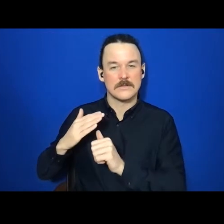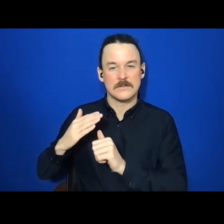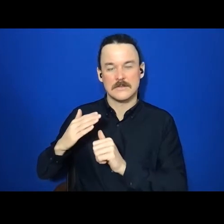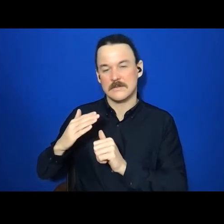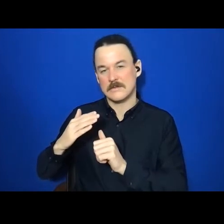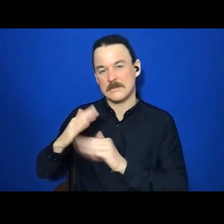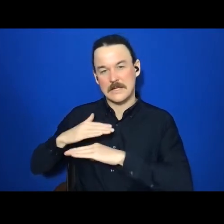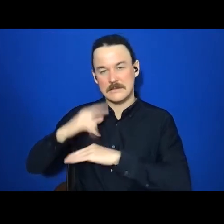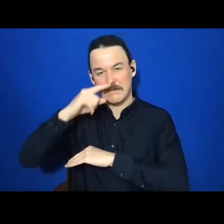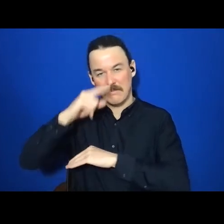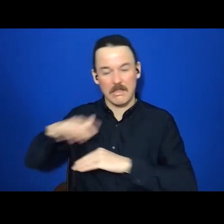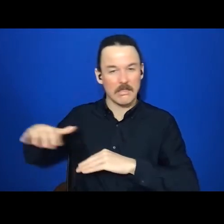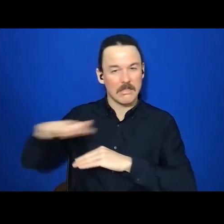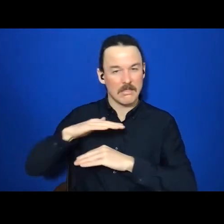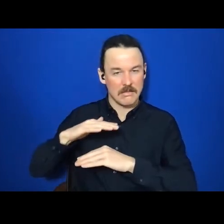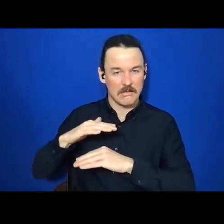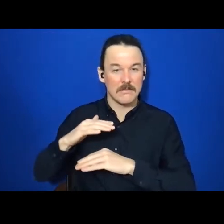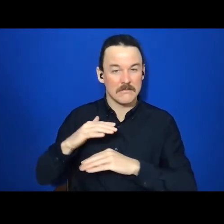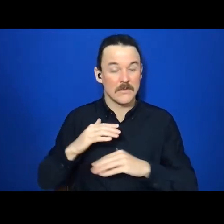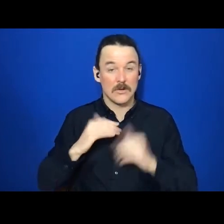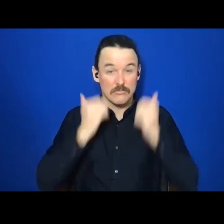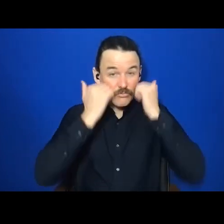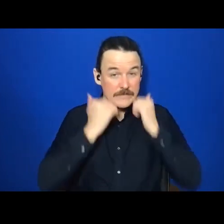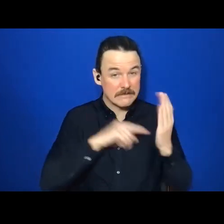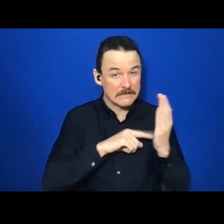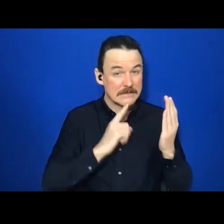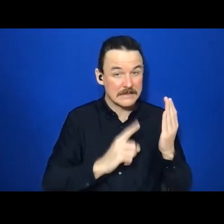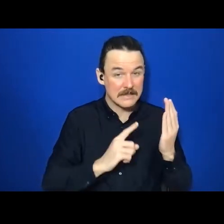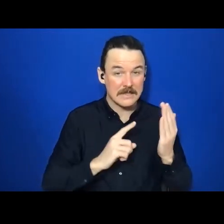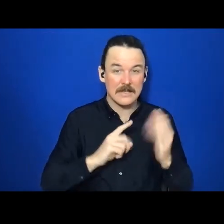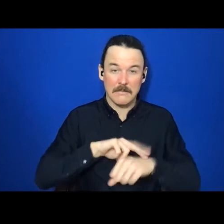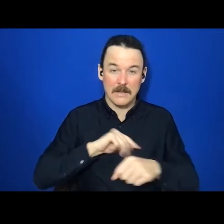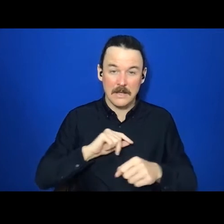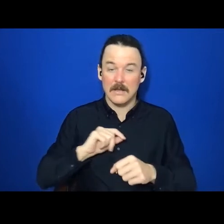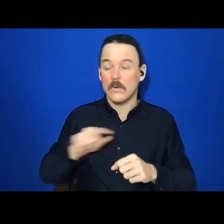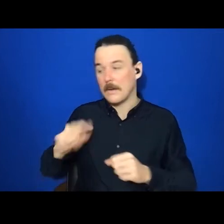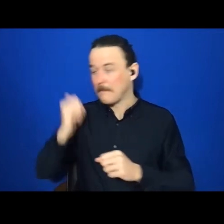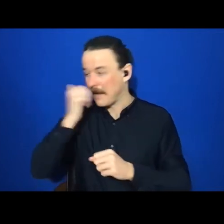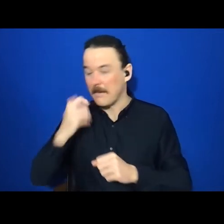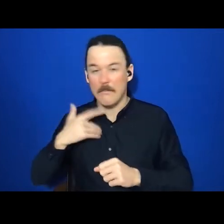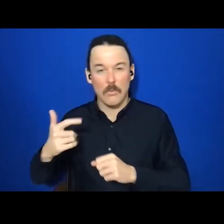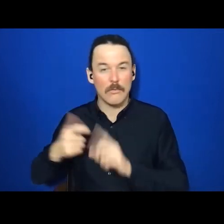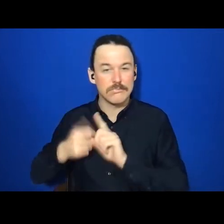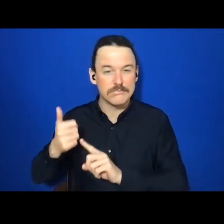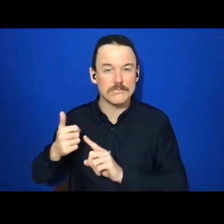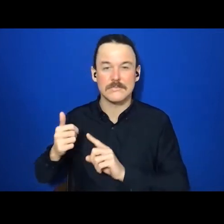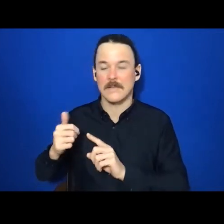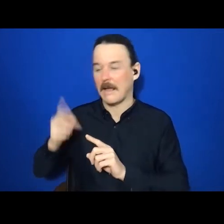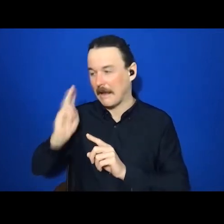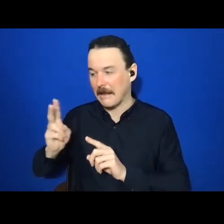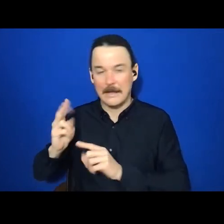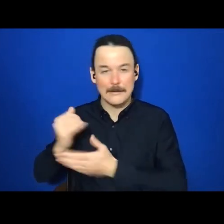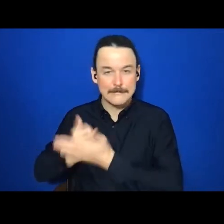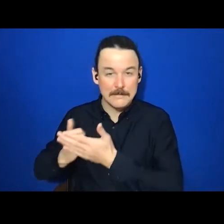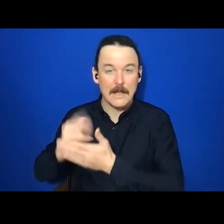likely to be victimised, reconvicted, re-imprisoned. So you can see why the Deputy Commissioner's work,